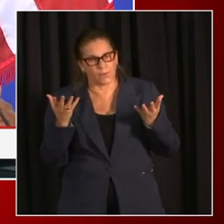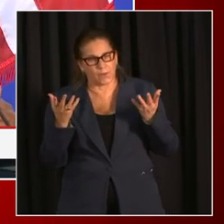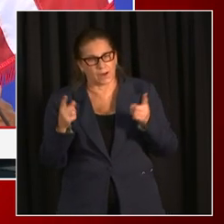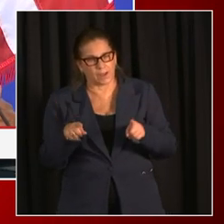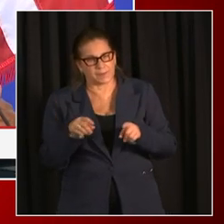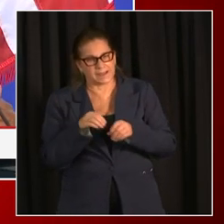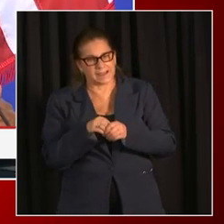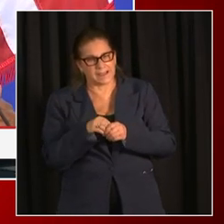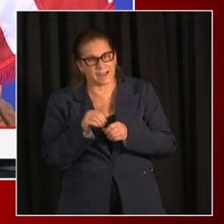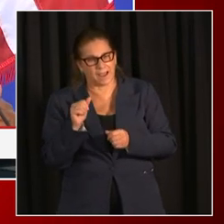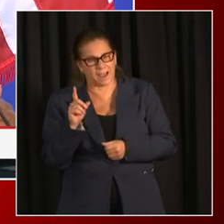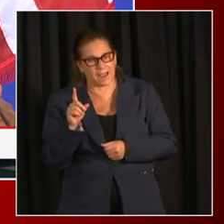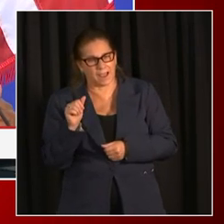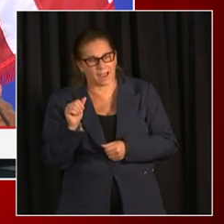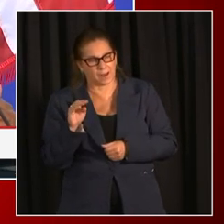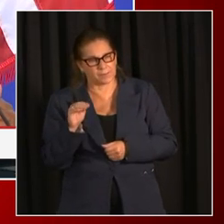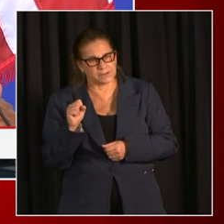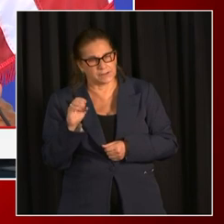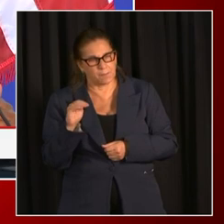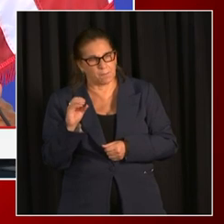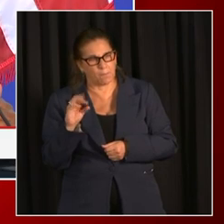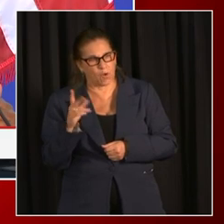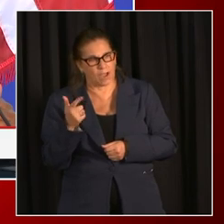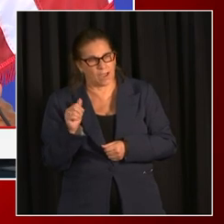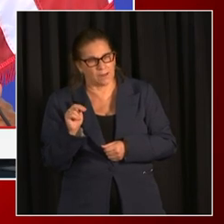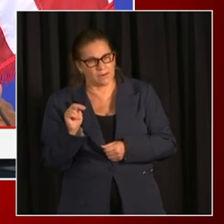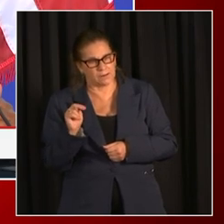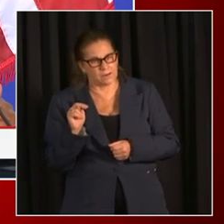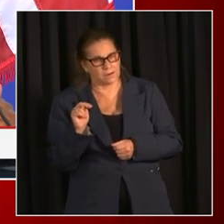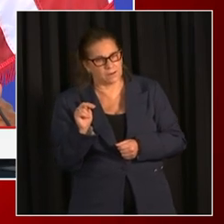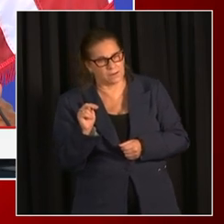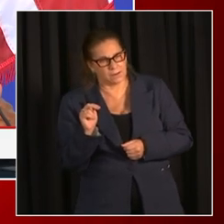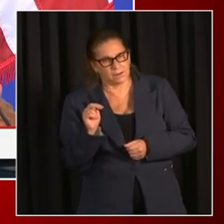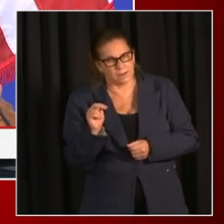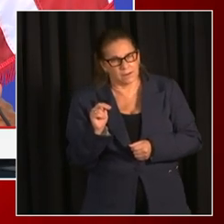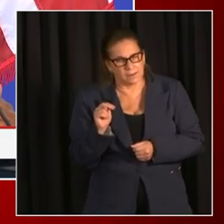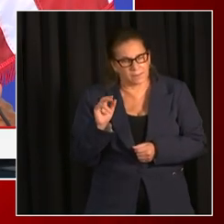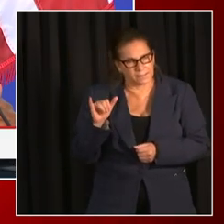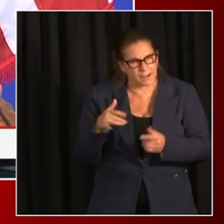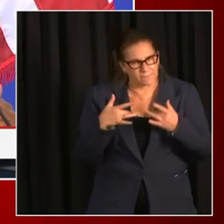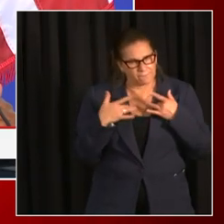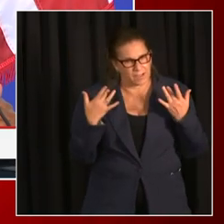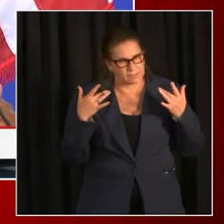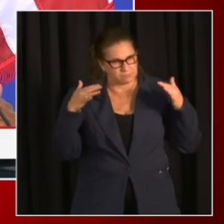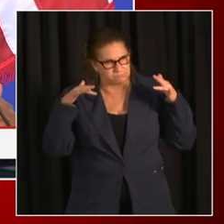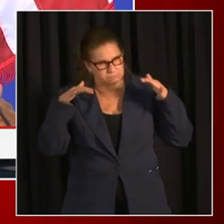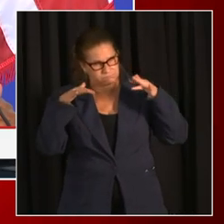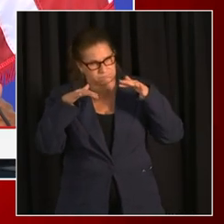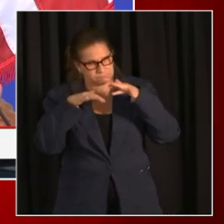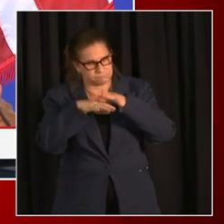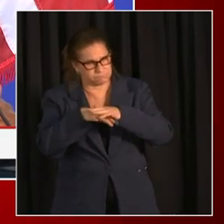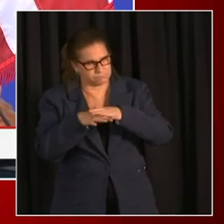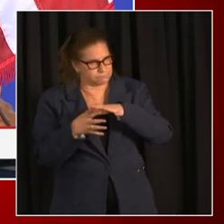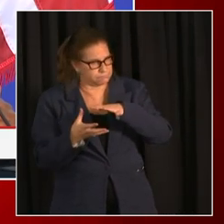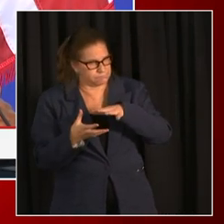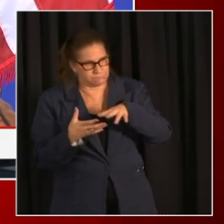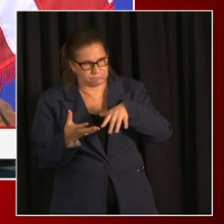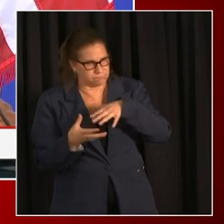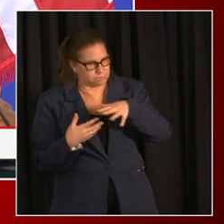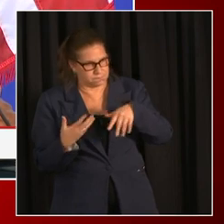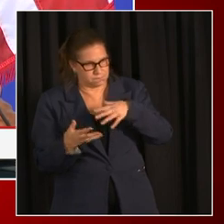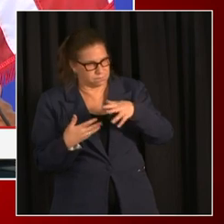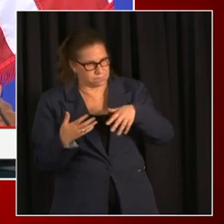can you tell us, or have you been told, what non-lethal tools were used to control the crowd that night?